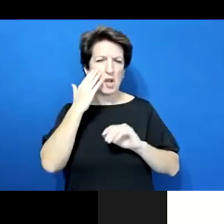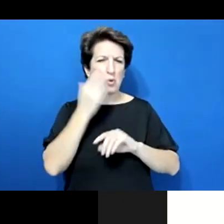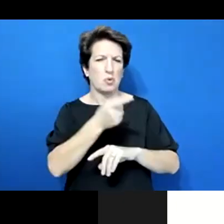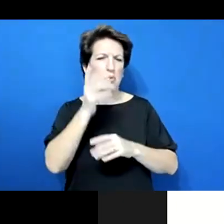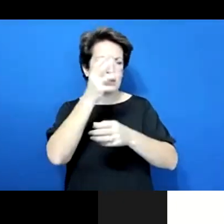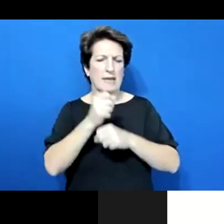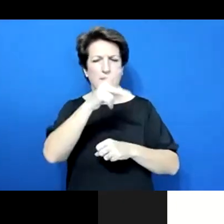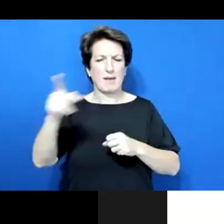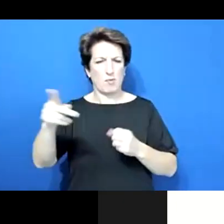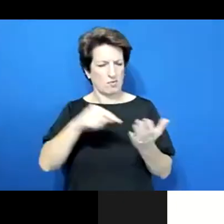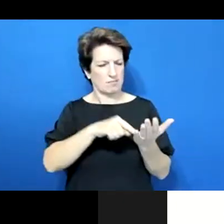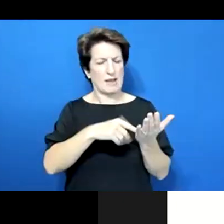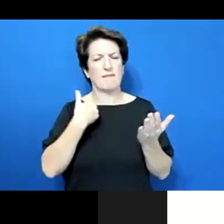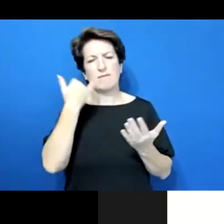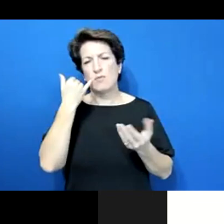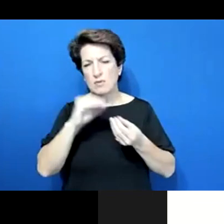the slides.